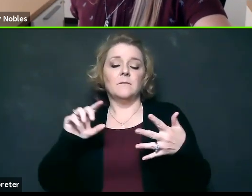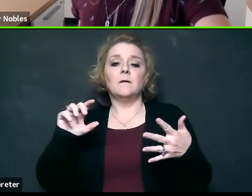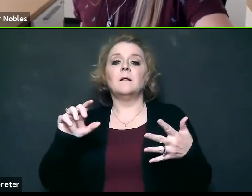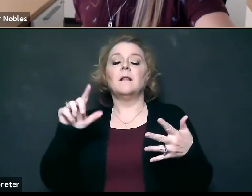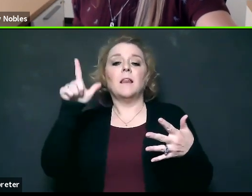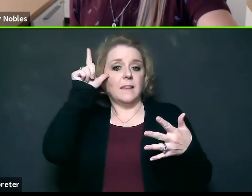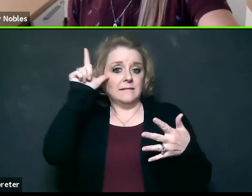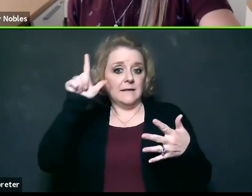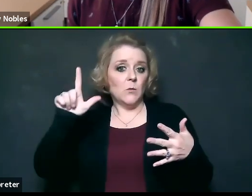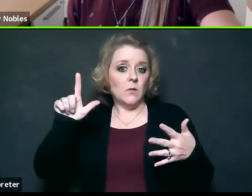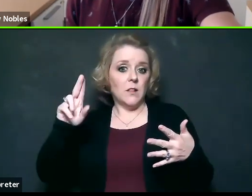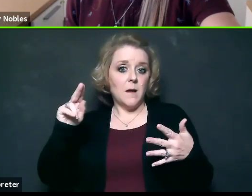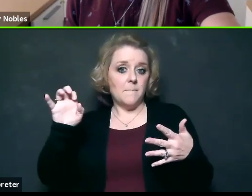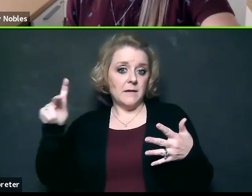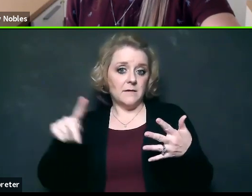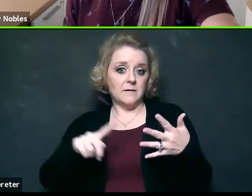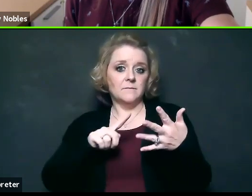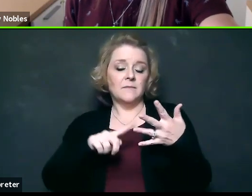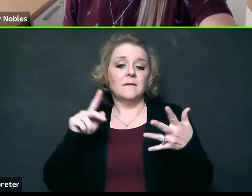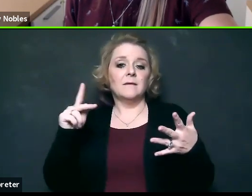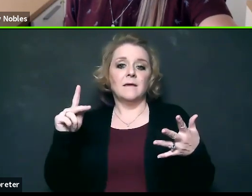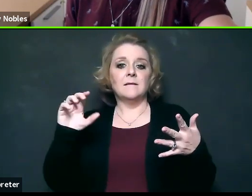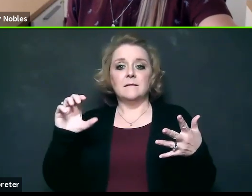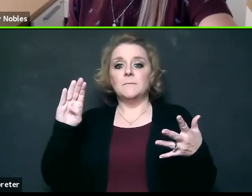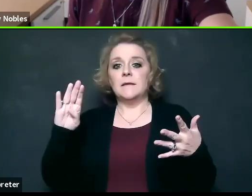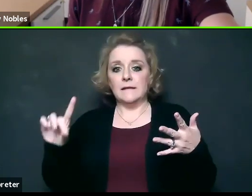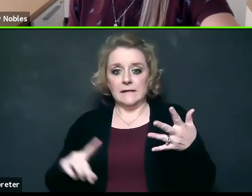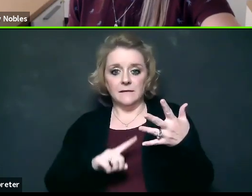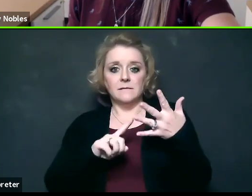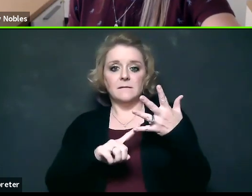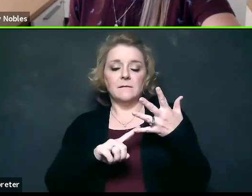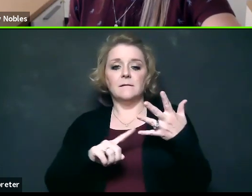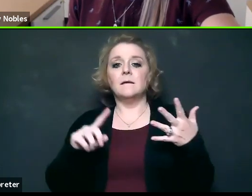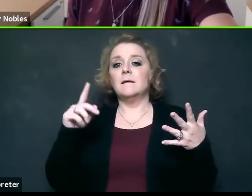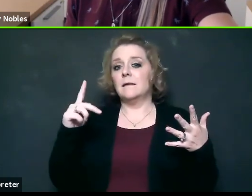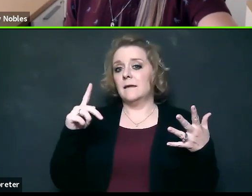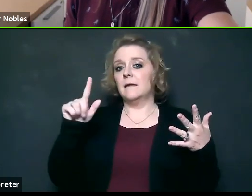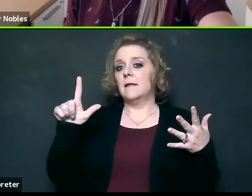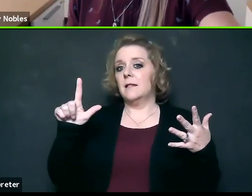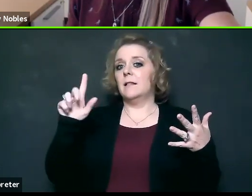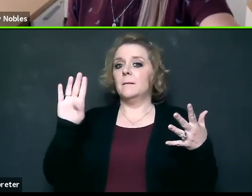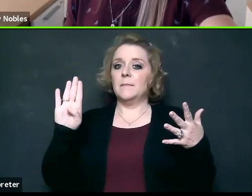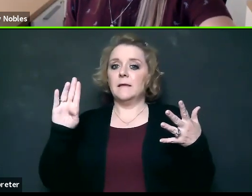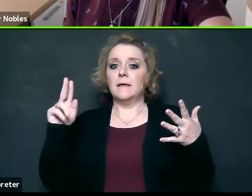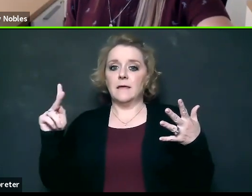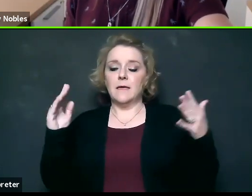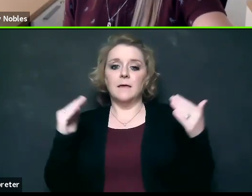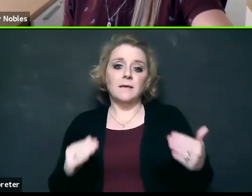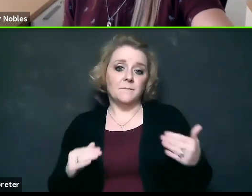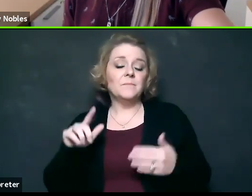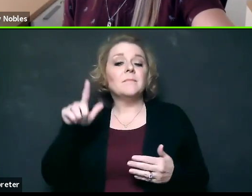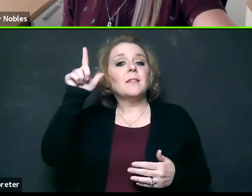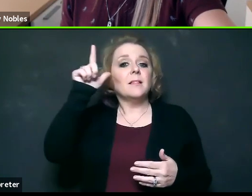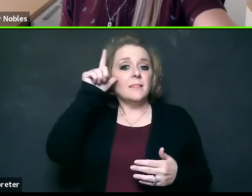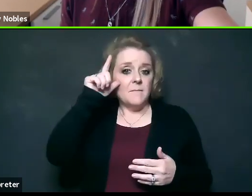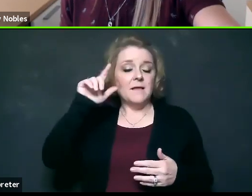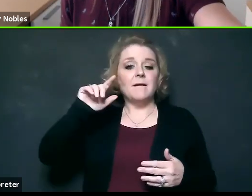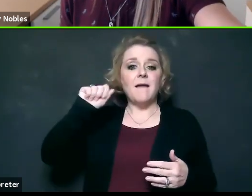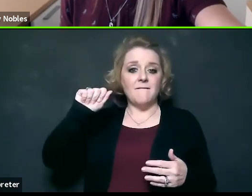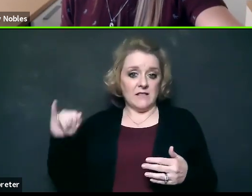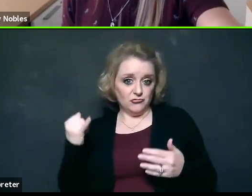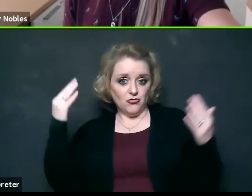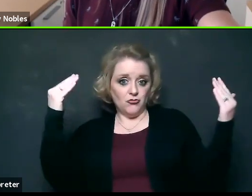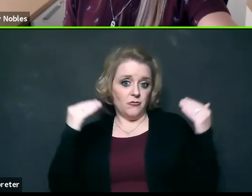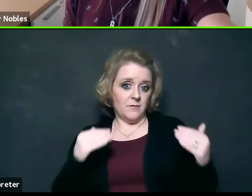Garcia, Latino Lubbock, Karen McKay, KCBD, Terry Furman with KLBK, Matt Dotre, the Lubbock Avalanche Journal, and